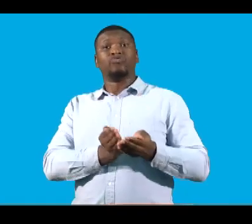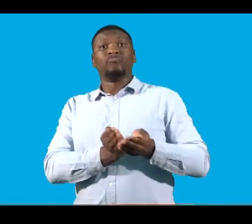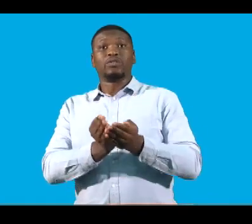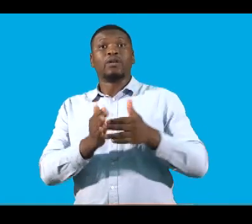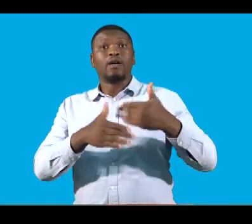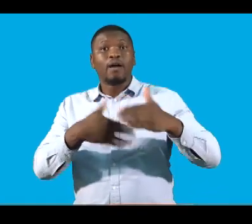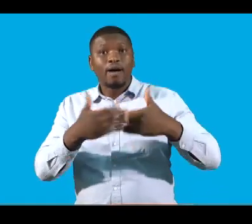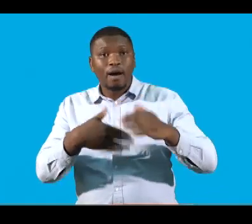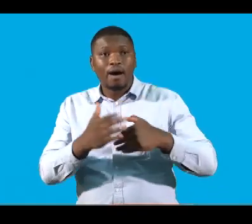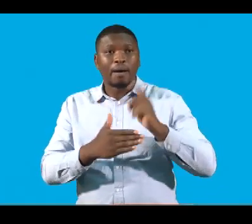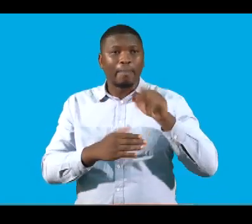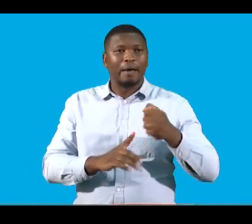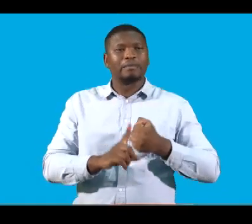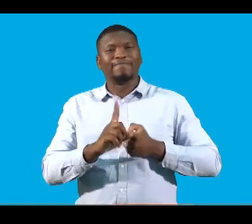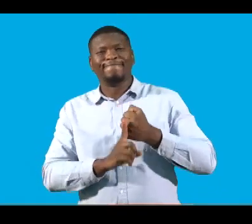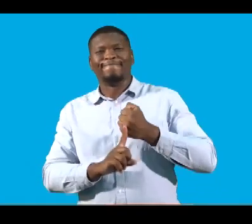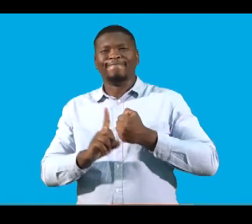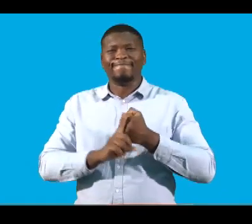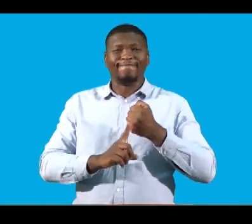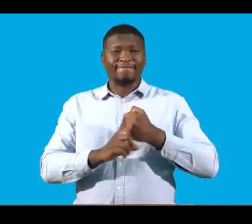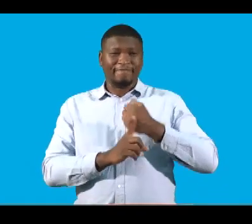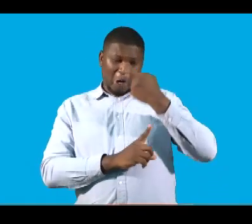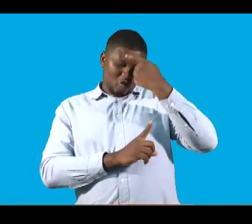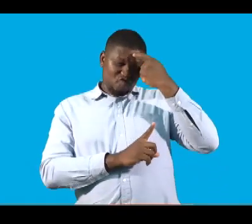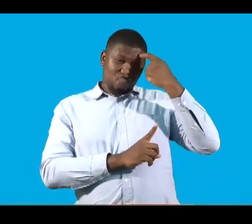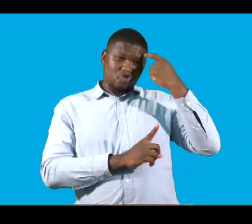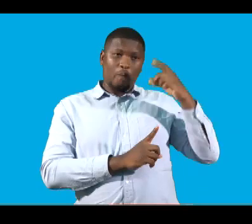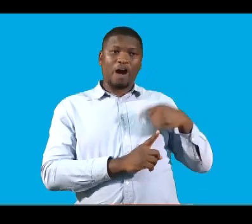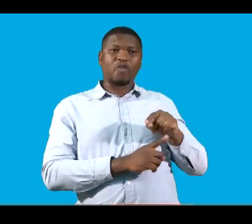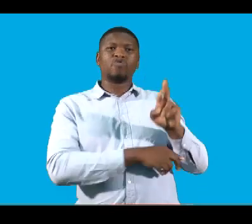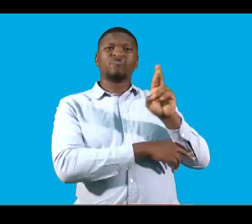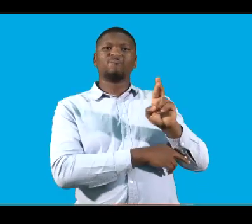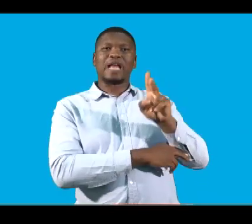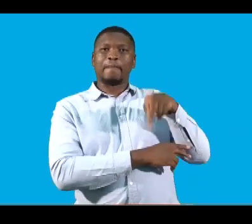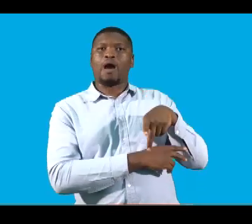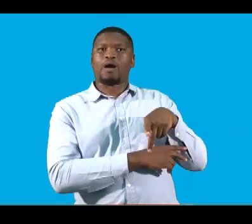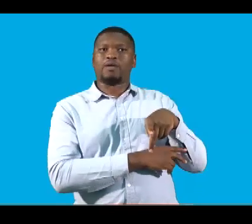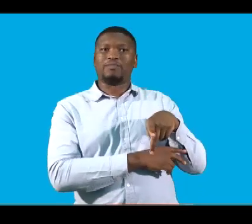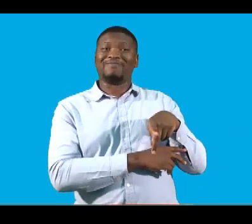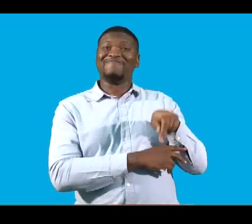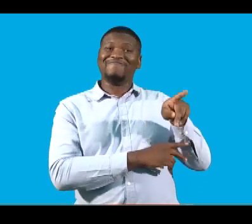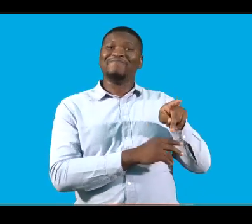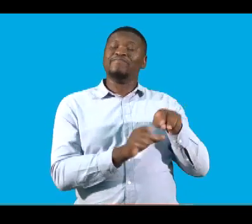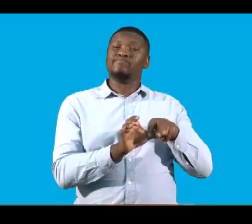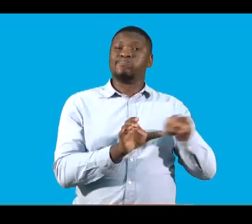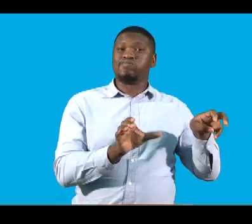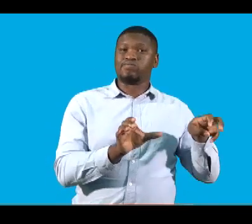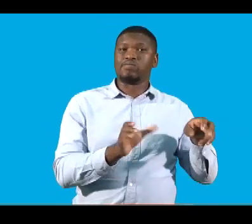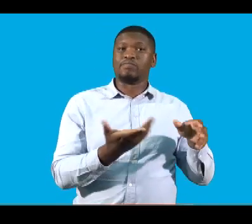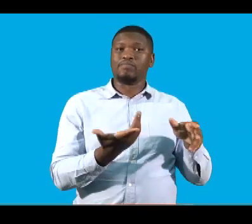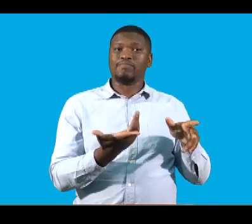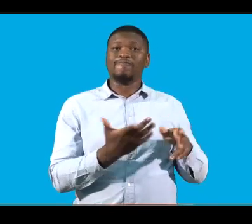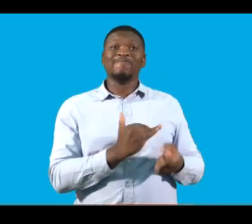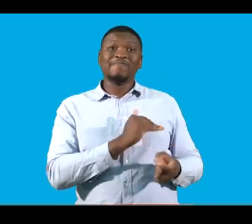paragraph, and ultimately has to endure the trauma of Richard Parker's departure. So here, Richard